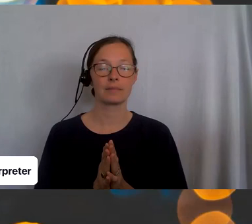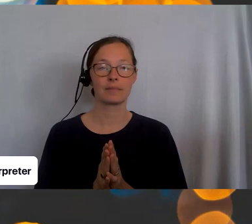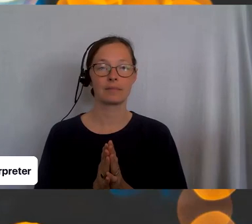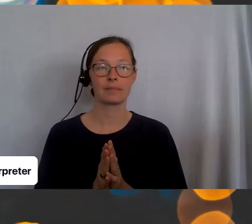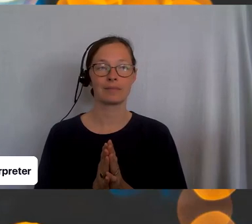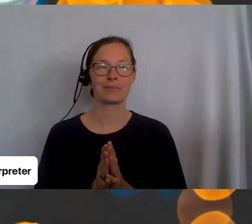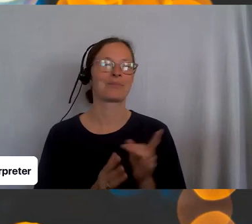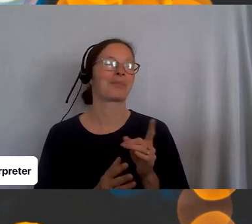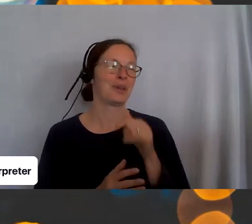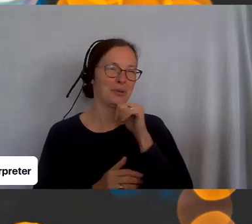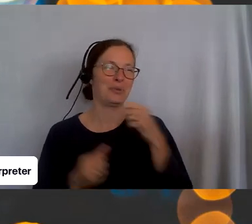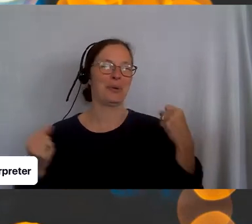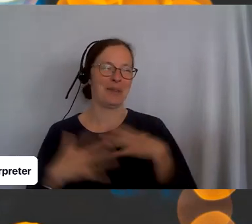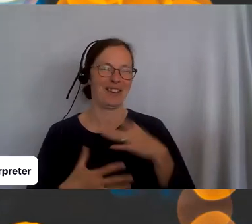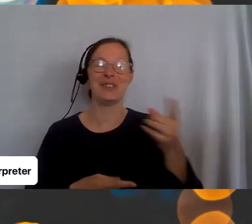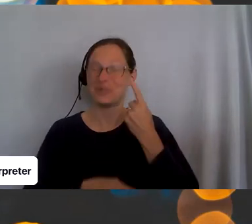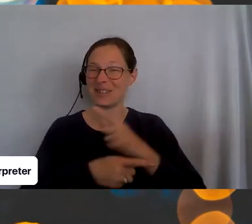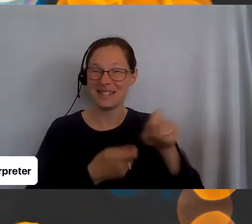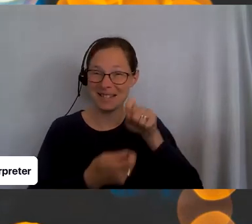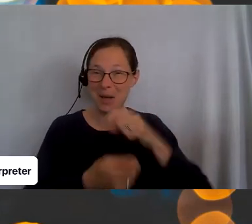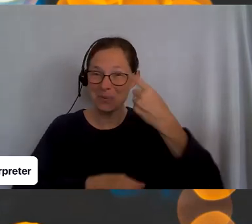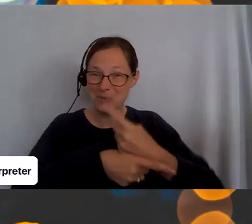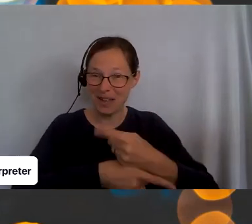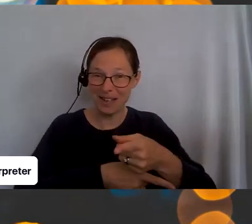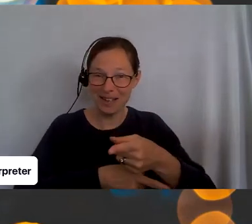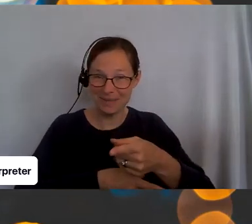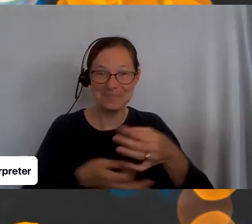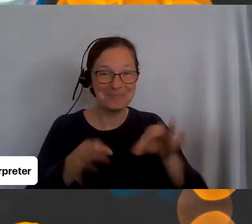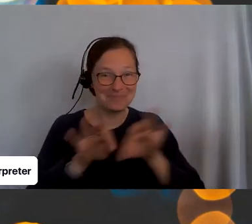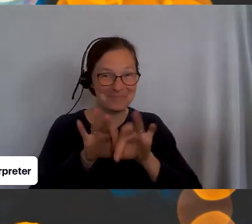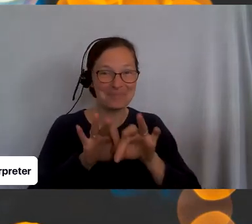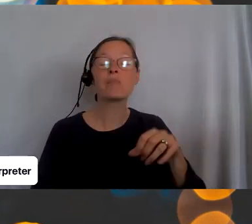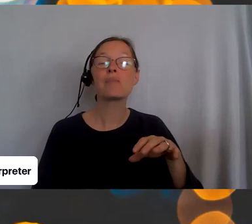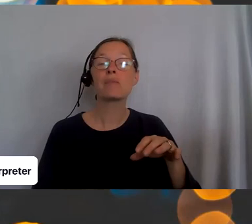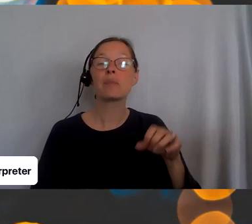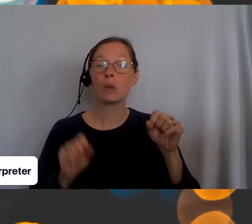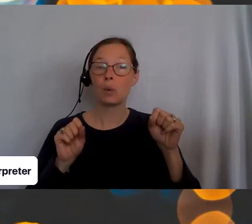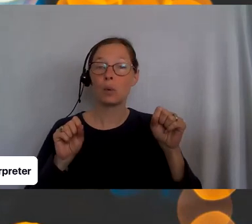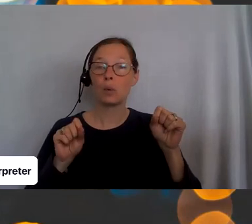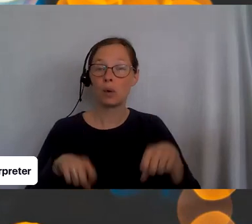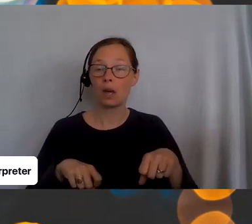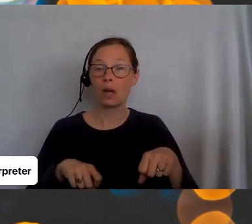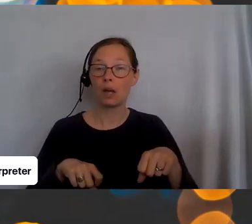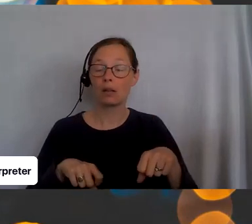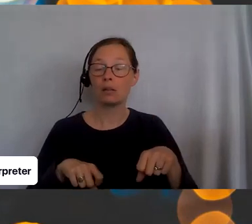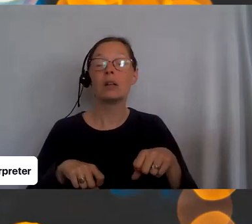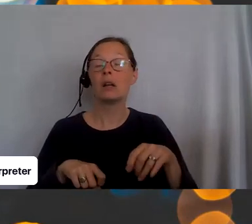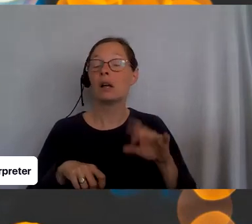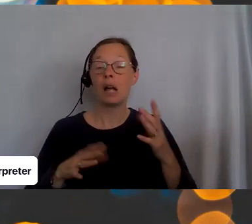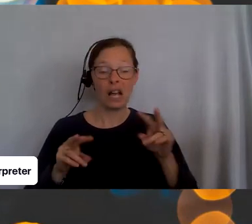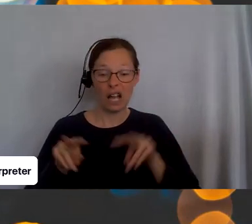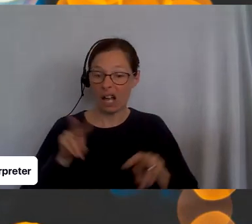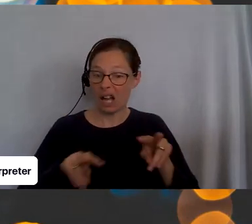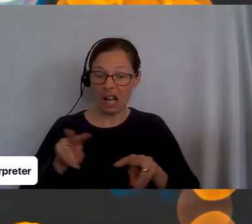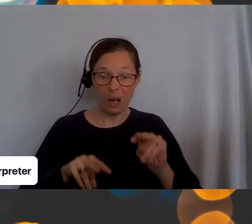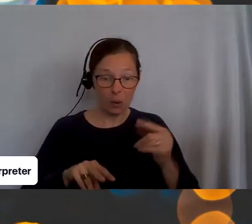Don't panic. The most important, exactly, super important. You can always frog a row, rip it out,